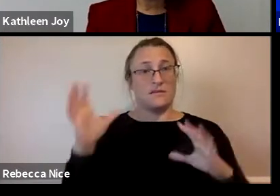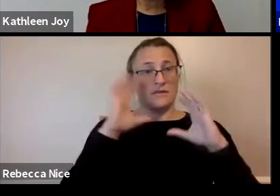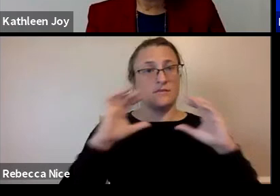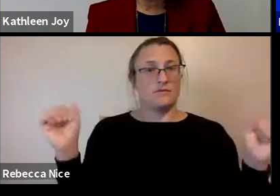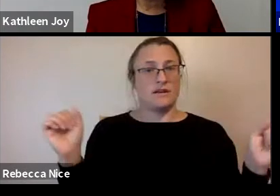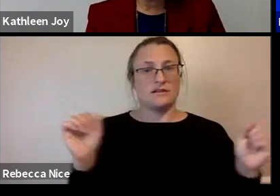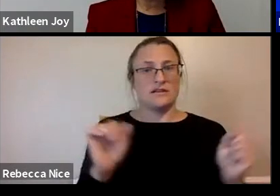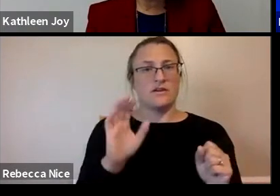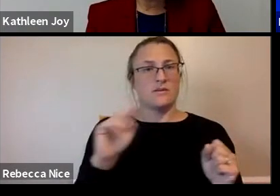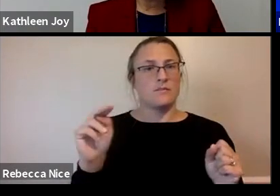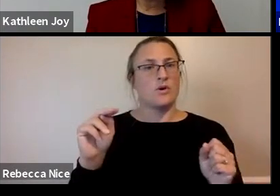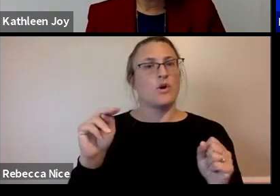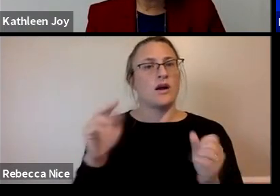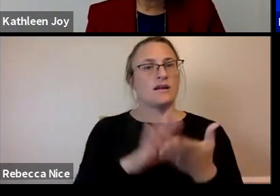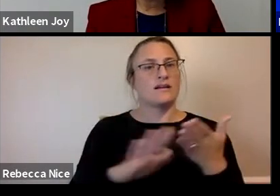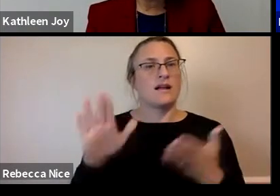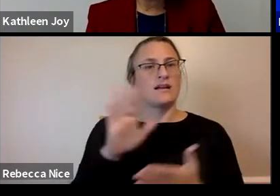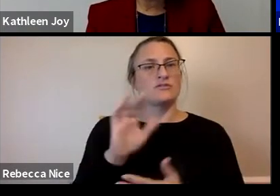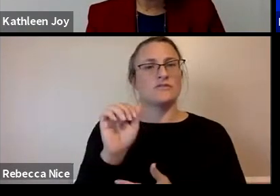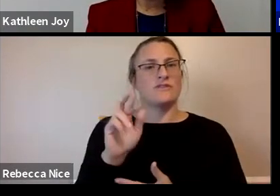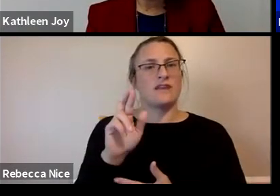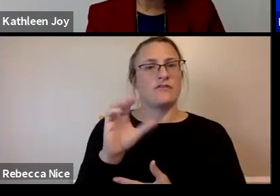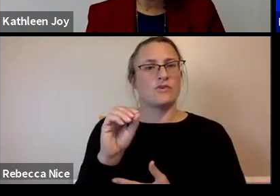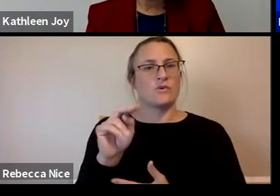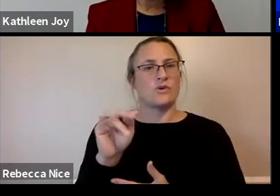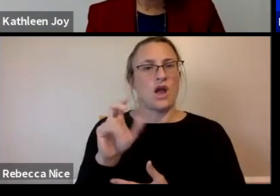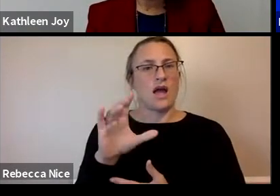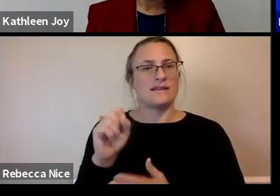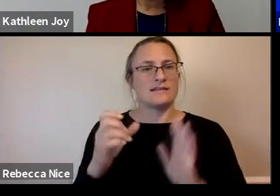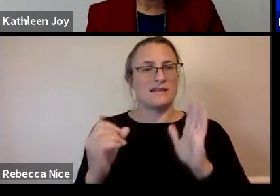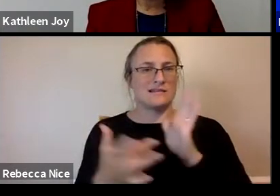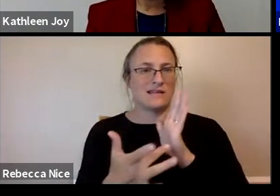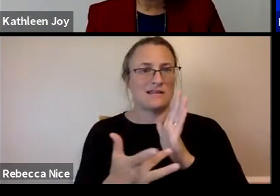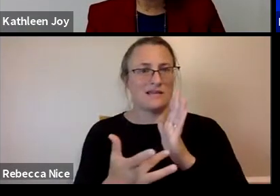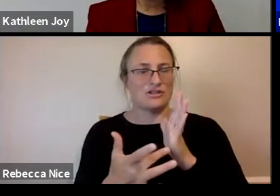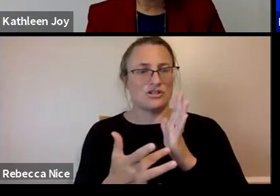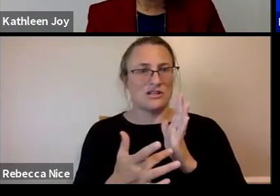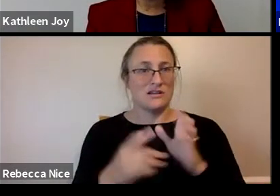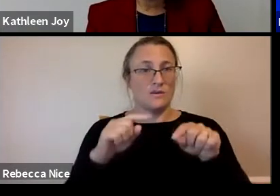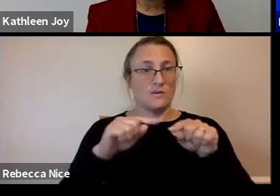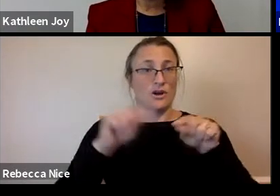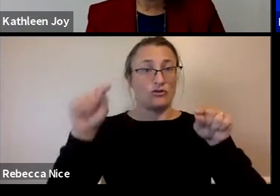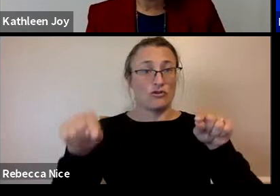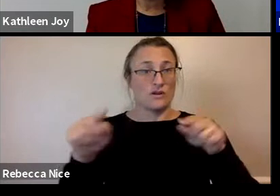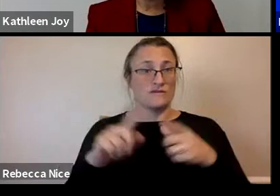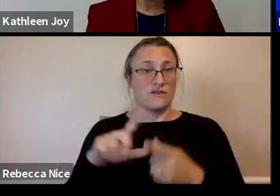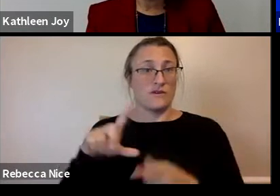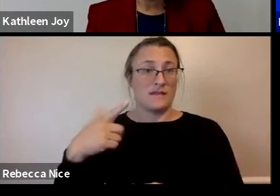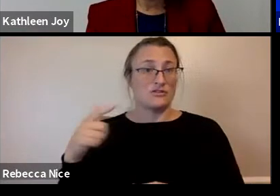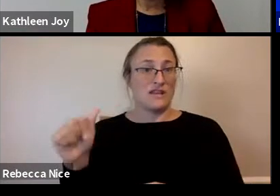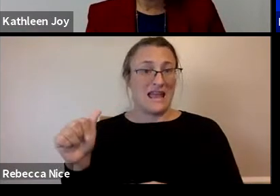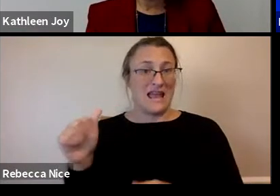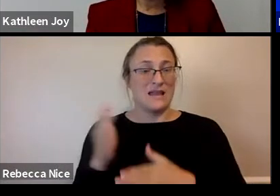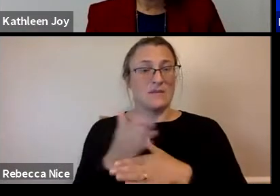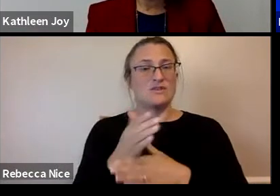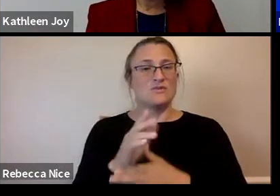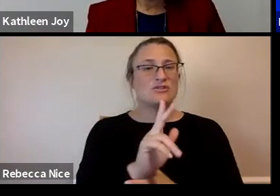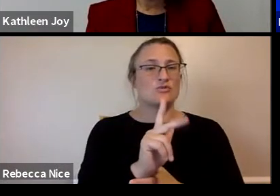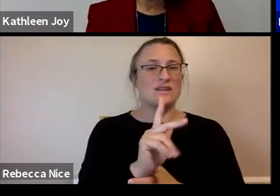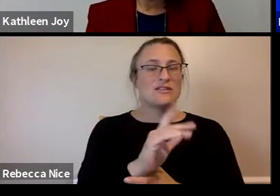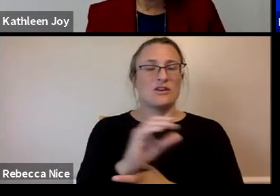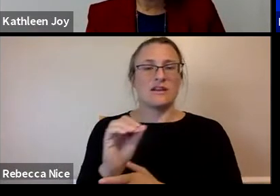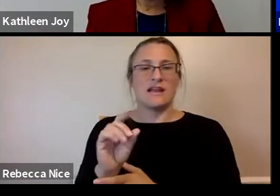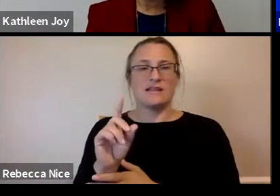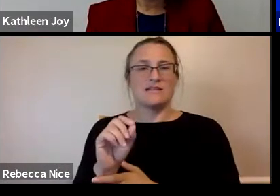Vaughn College of Aeronautics and Technology. We are located right across the street from LaGuardia Airport between 23rd Avenue and